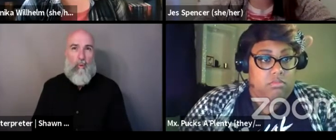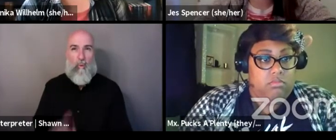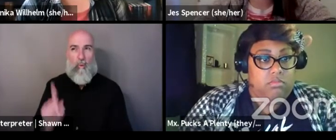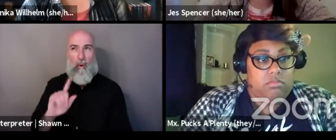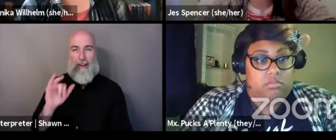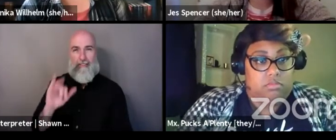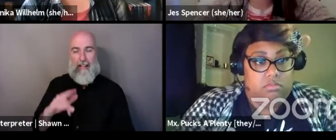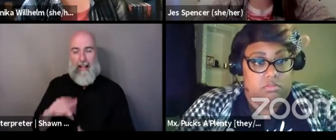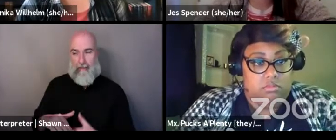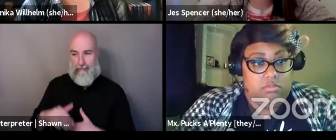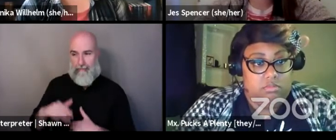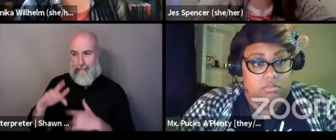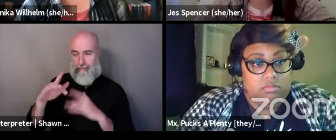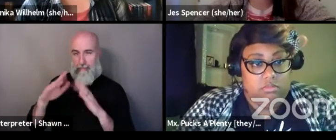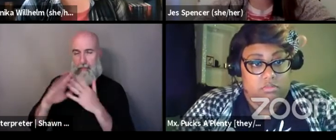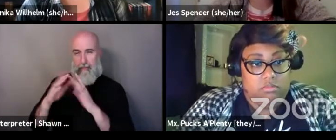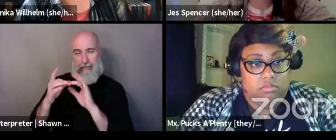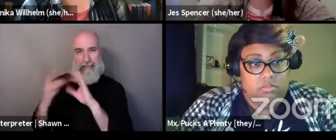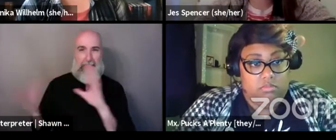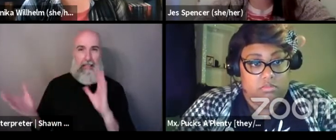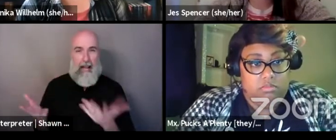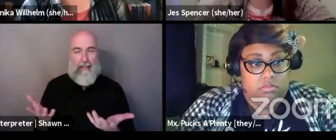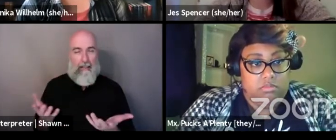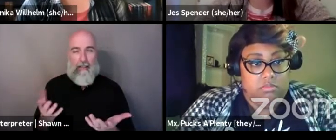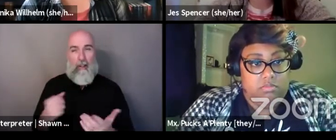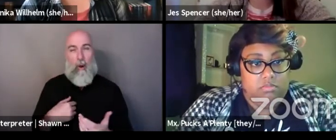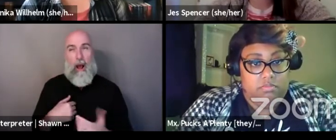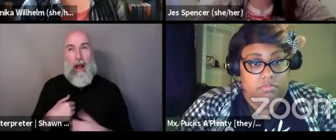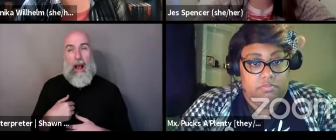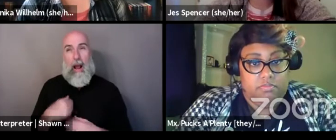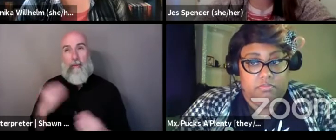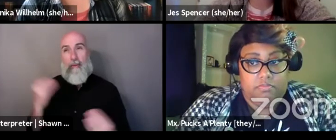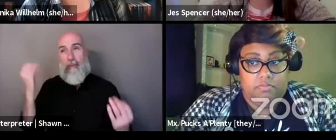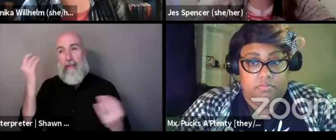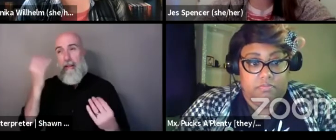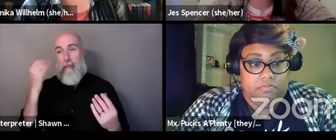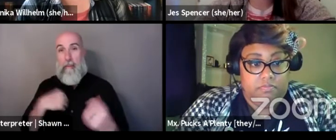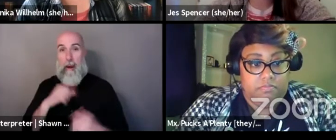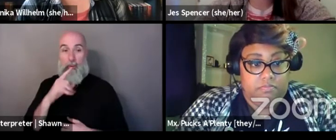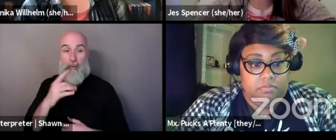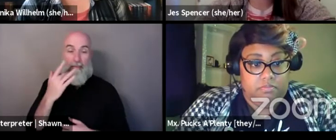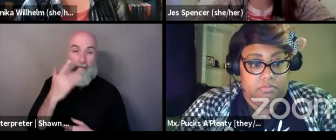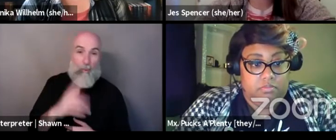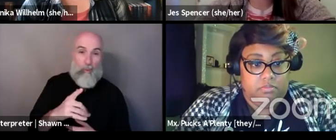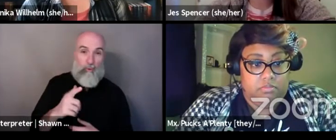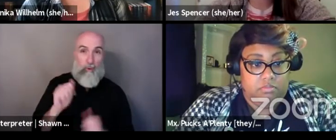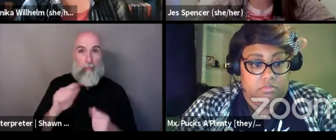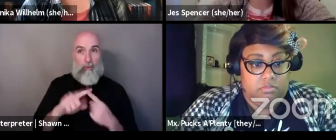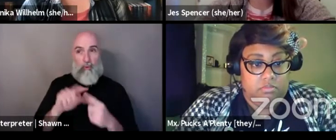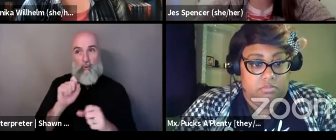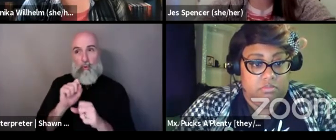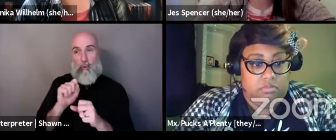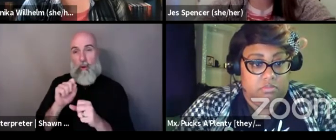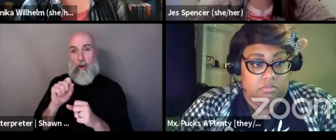disconnect? And I a lot of the talking I've been thinking a lot about, I've been really fortunate to be able to do public works with Seattle